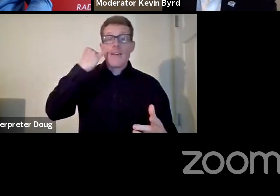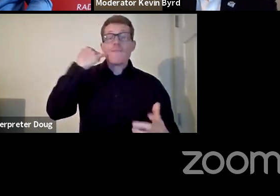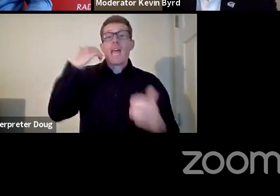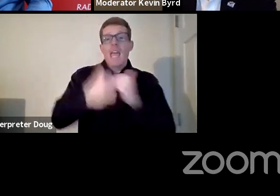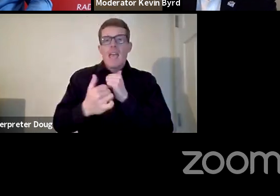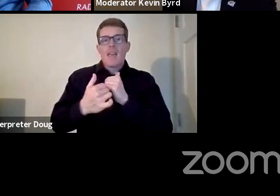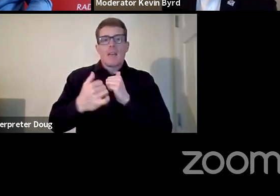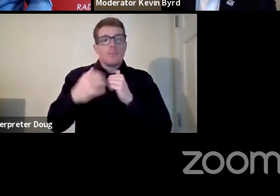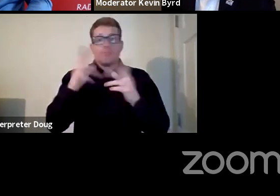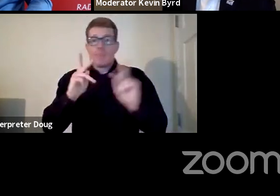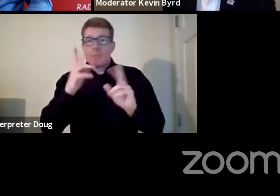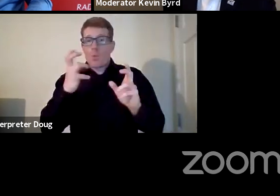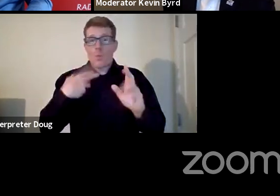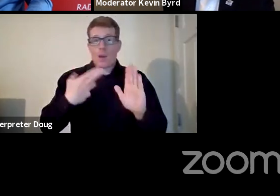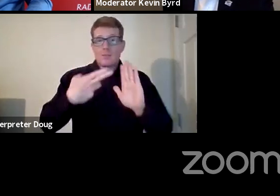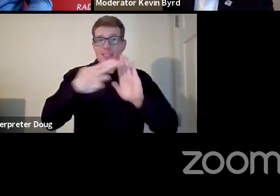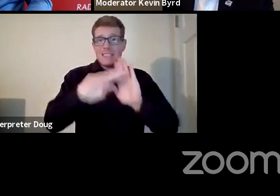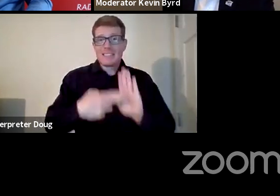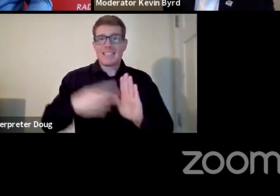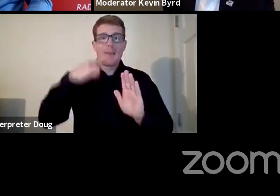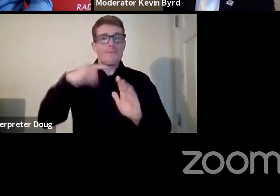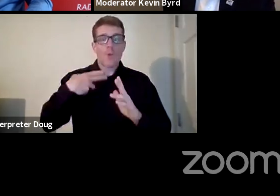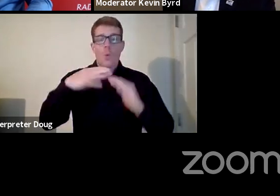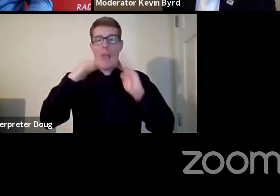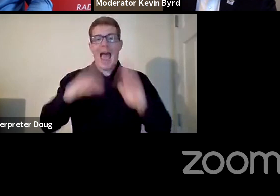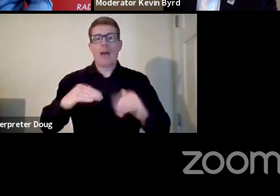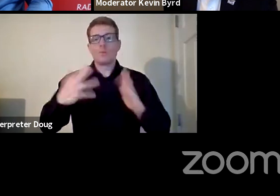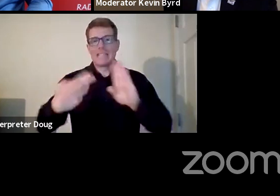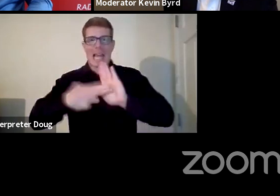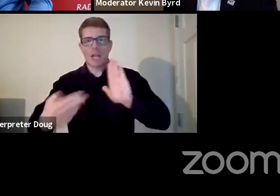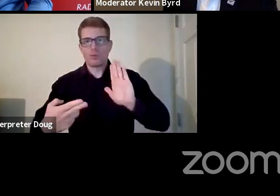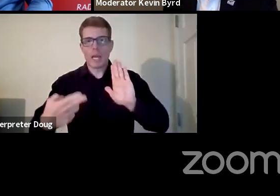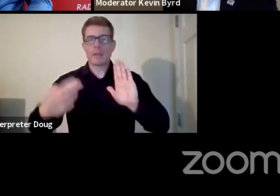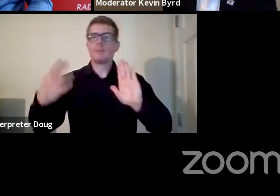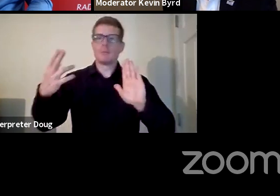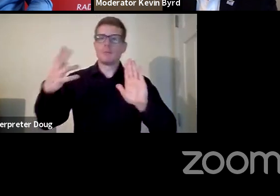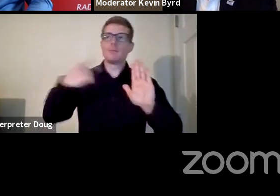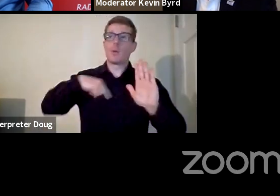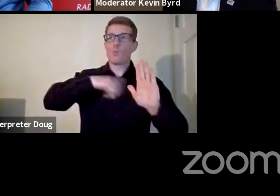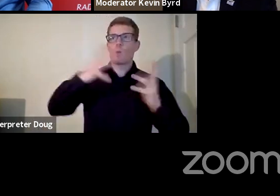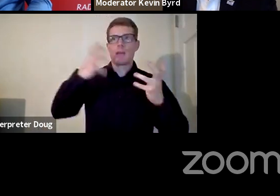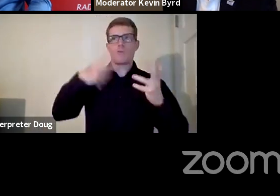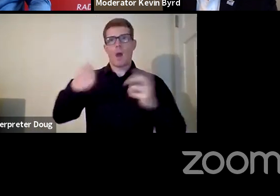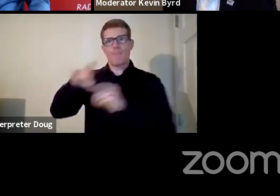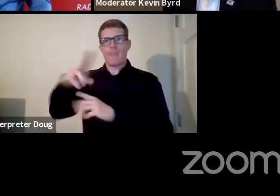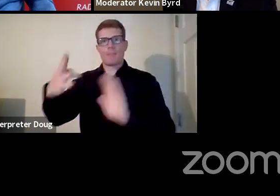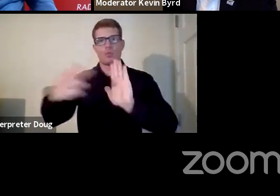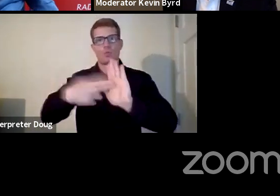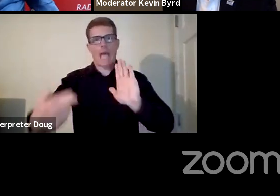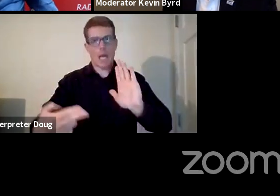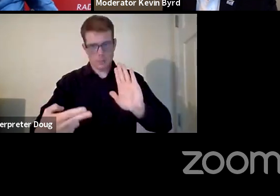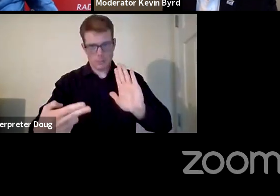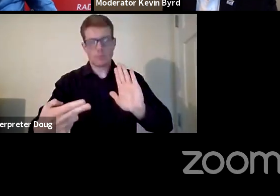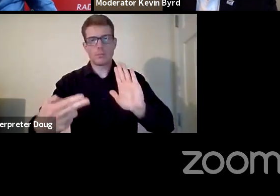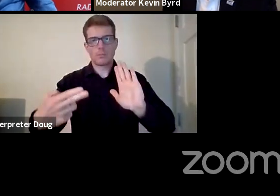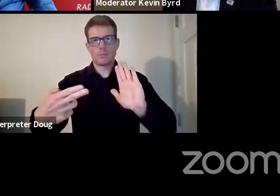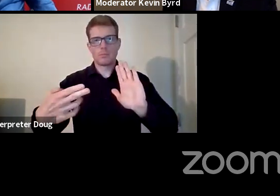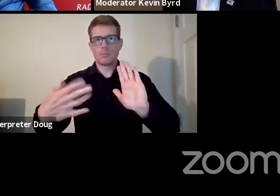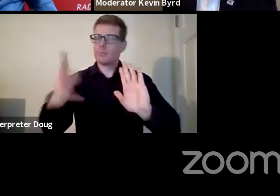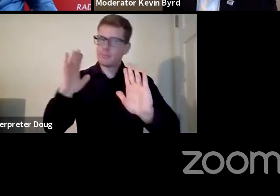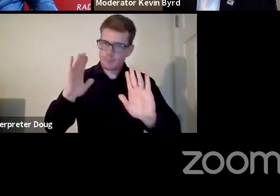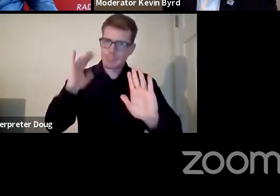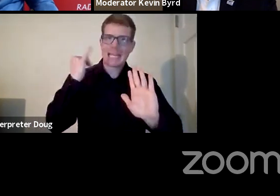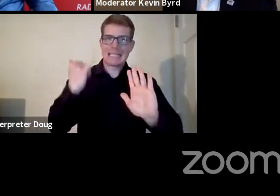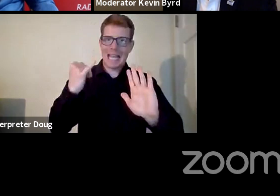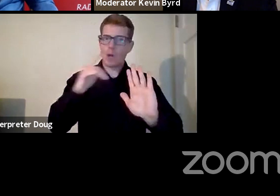contract, they are being asked to sign this. It's not the kind of document that, you know, would really help from a